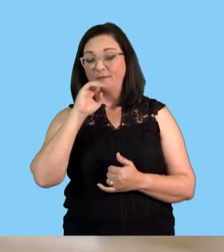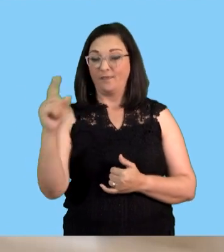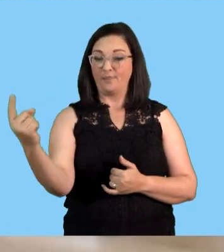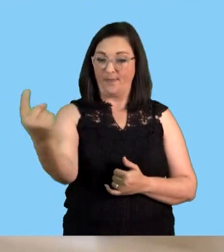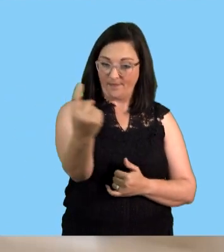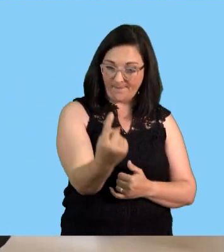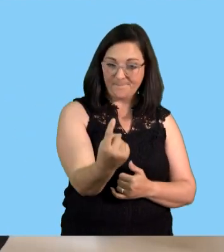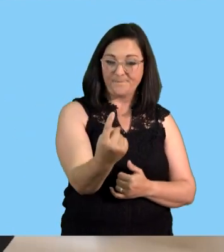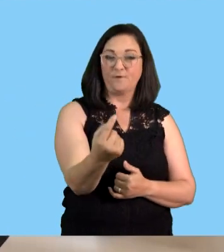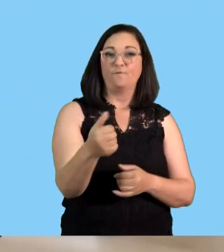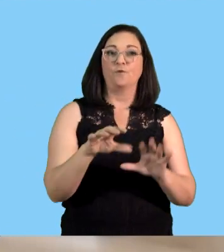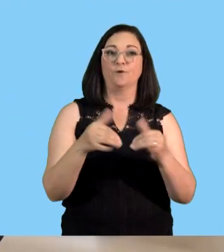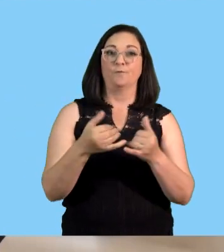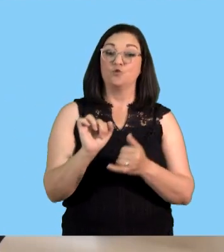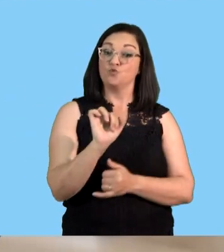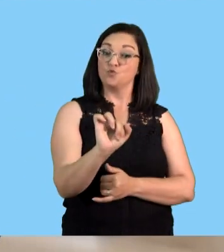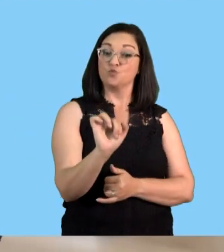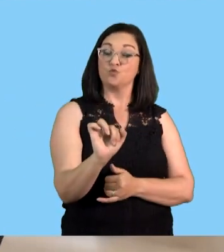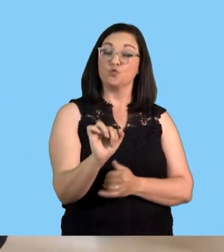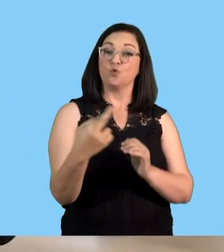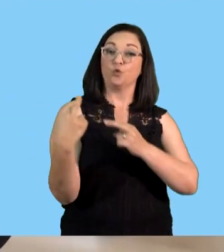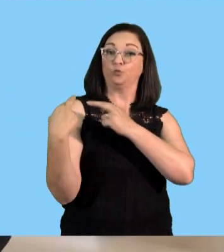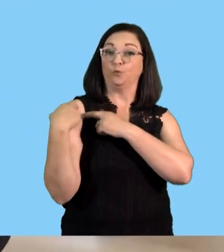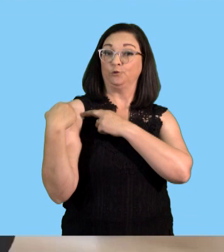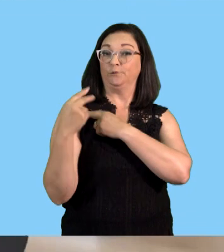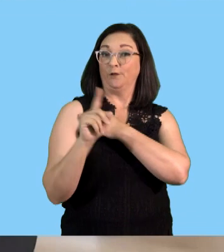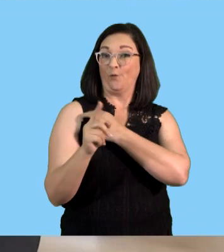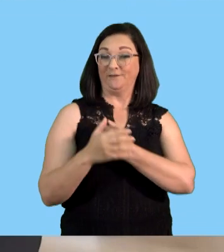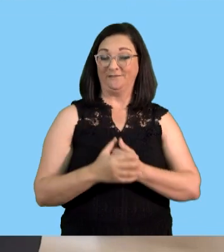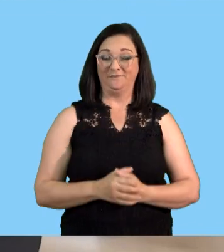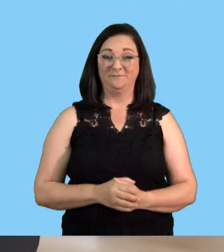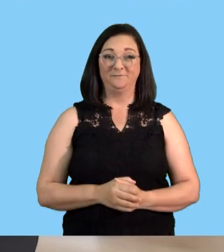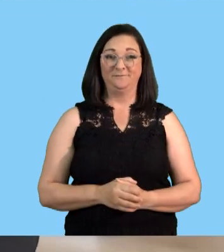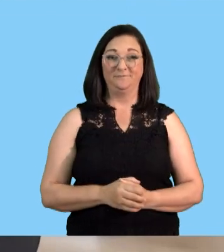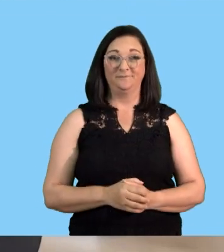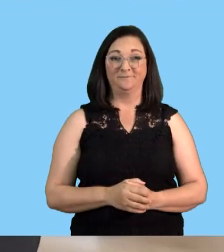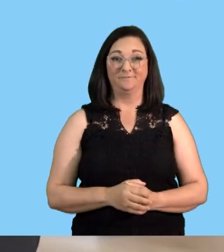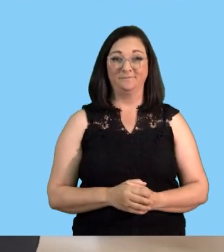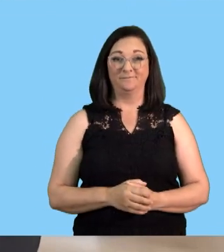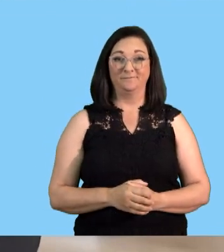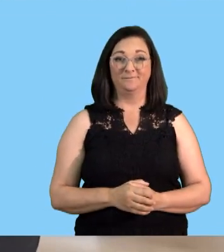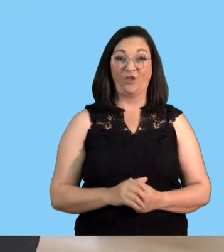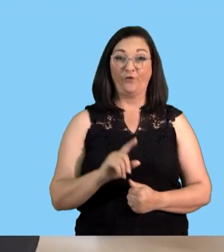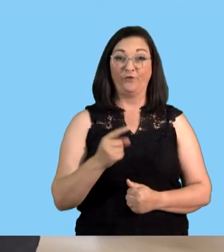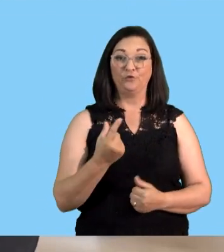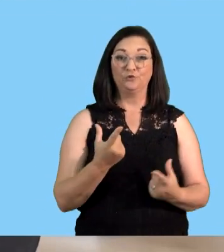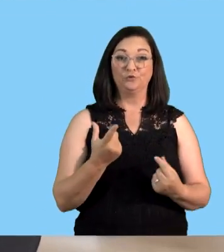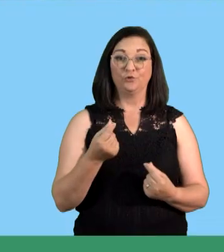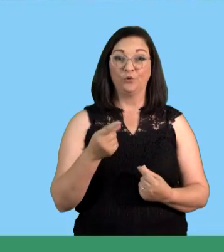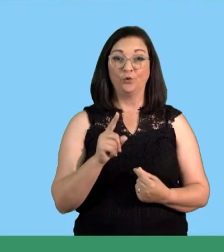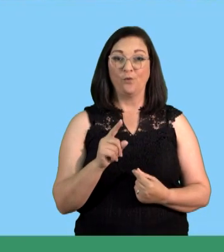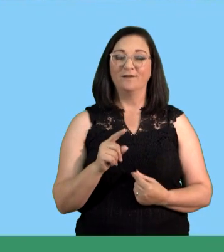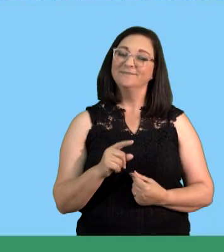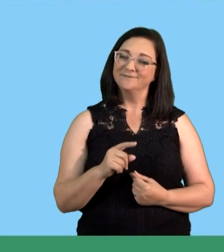what are your roles as you walk inside the interview? What are your roles as an interviewee? So the first thing that you need to do is